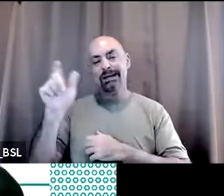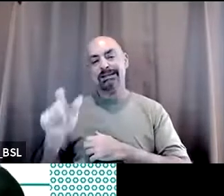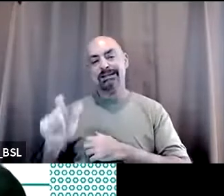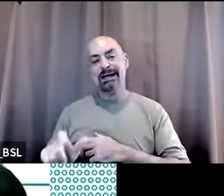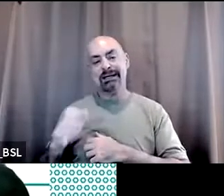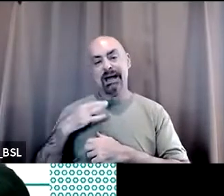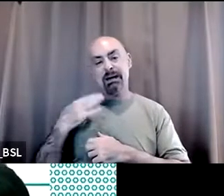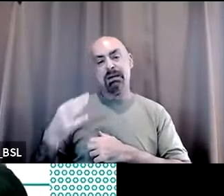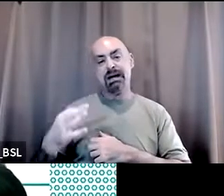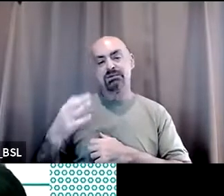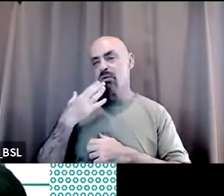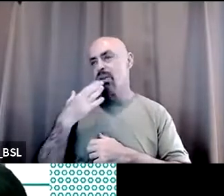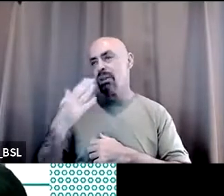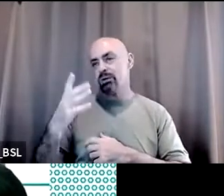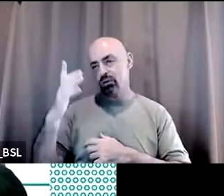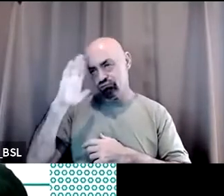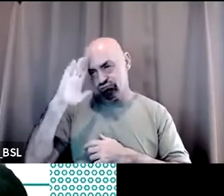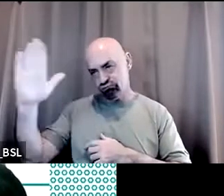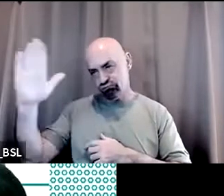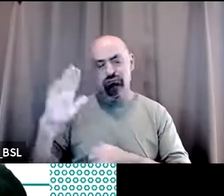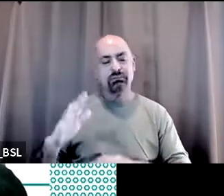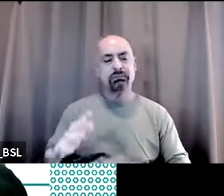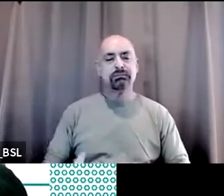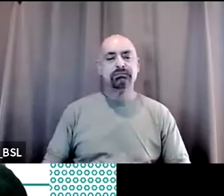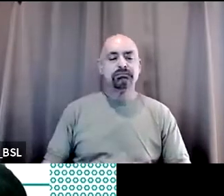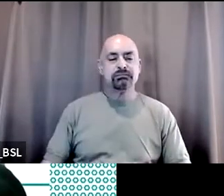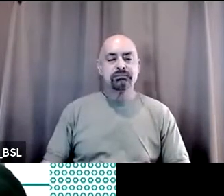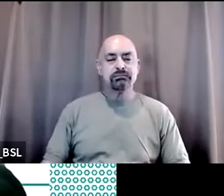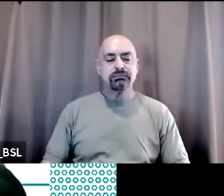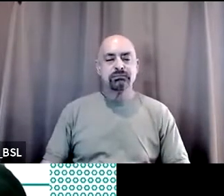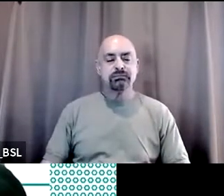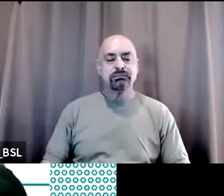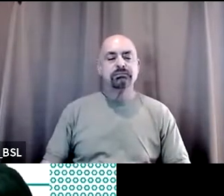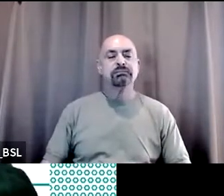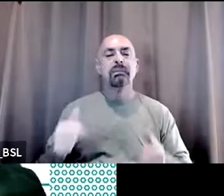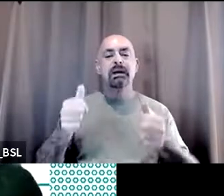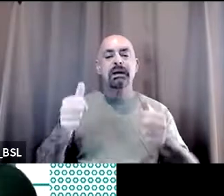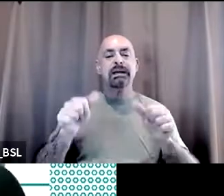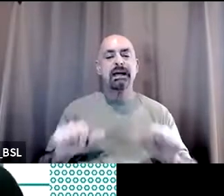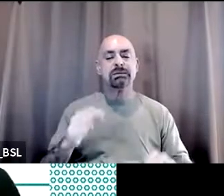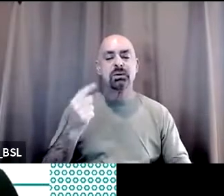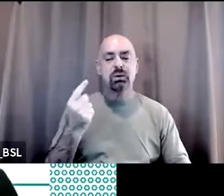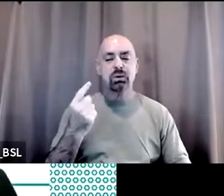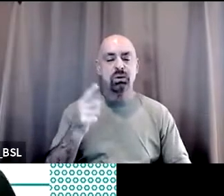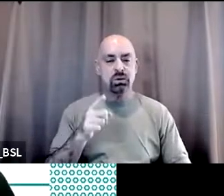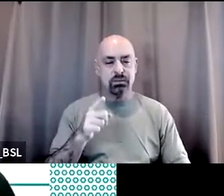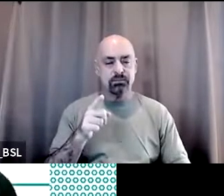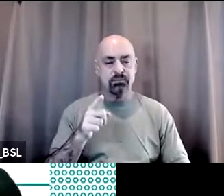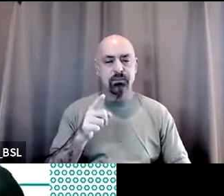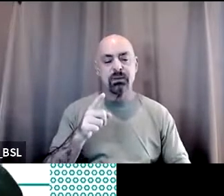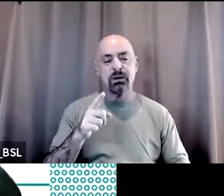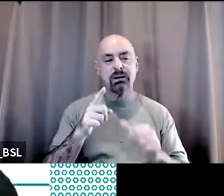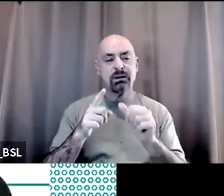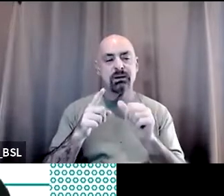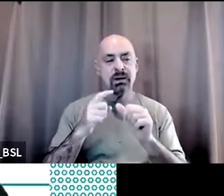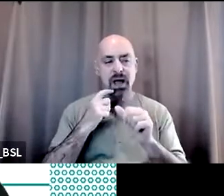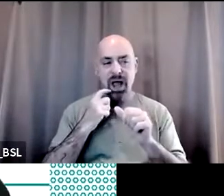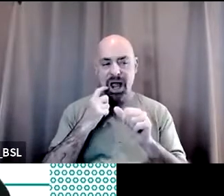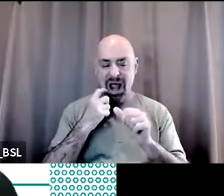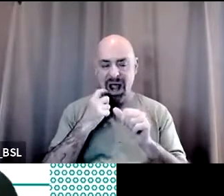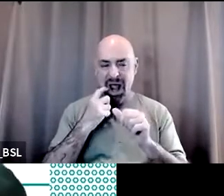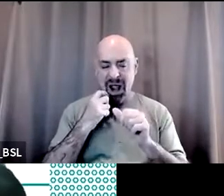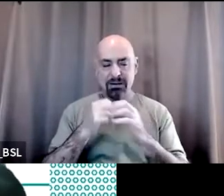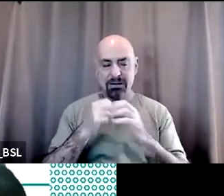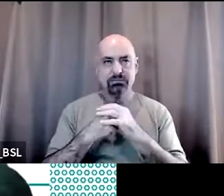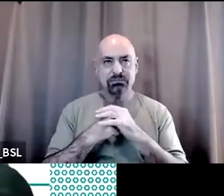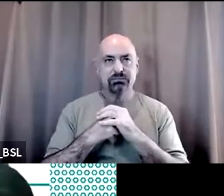much for attending. So thank you for that. Without further ado, I'm going to pass on to our next respondent